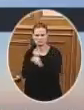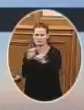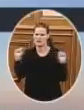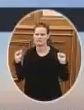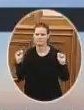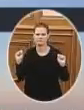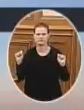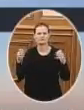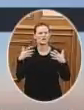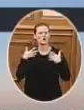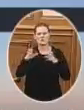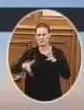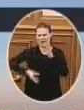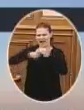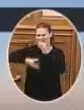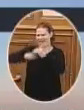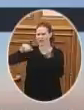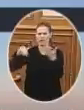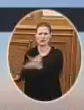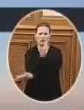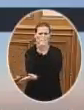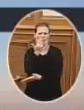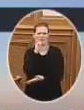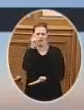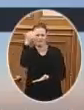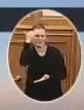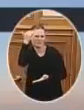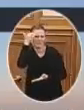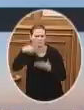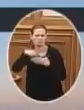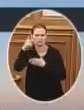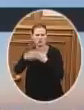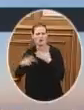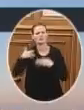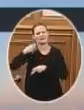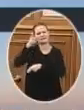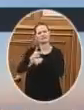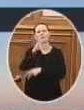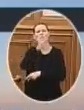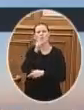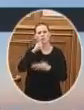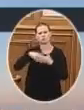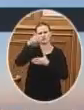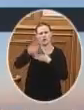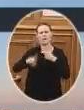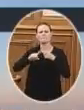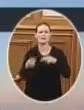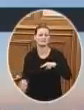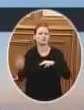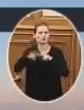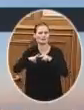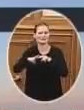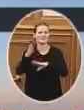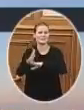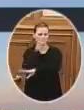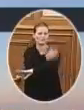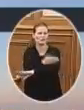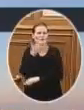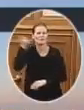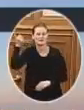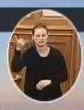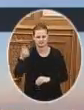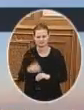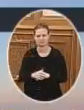unfamiliar transportation programs to San Francisco. At the same time, we're looking at environmental sustainability as a principle, not just in promoting